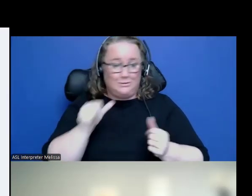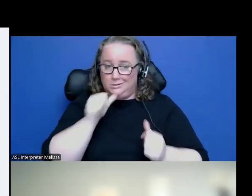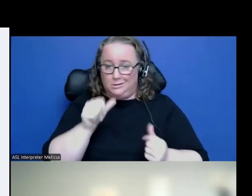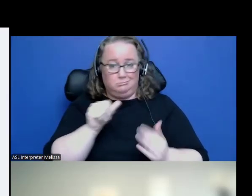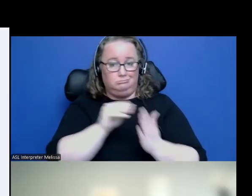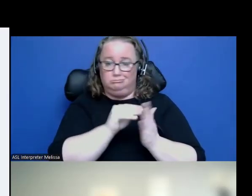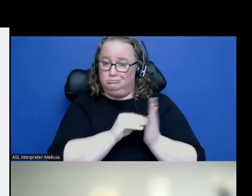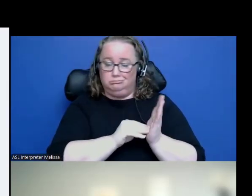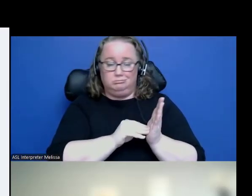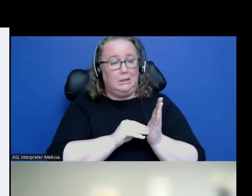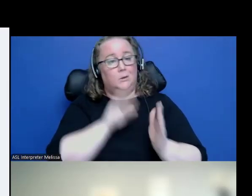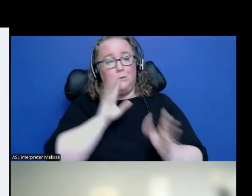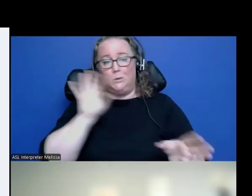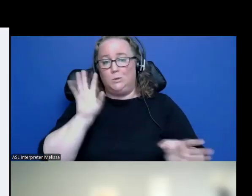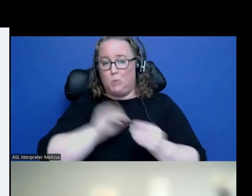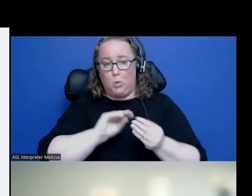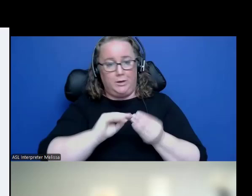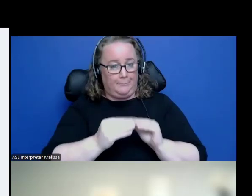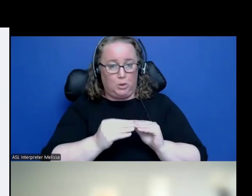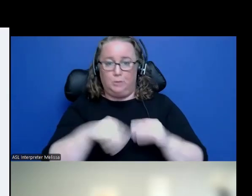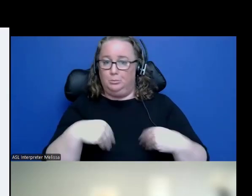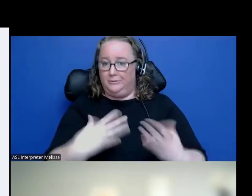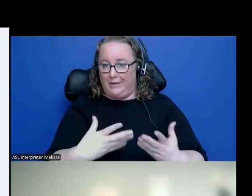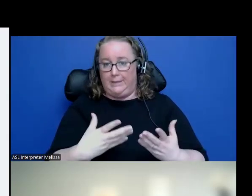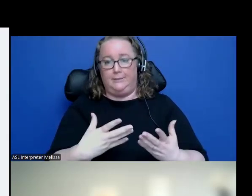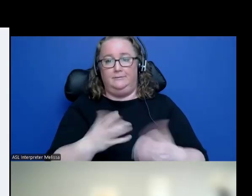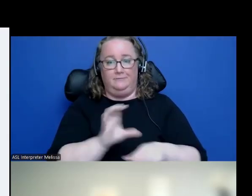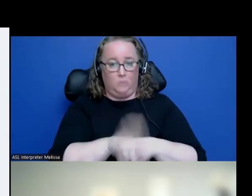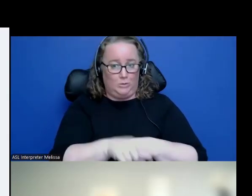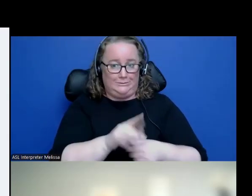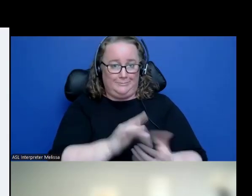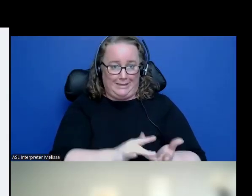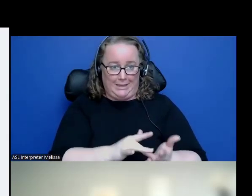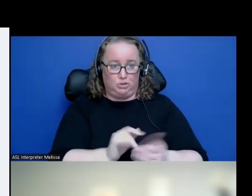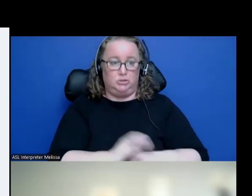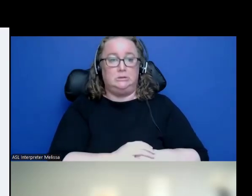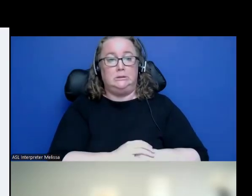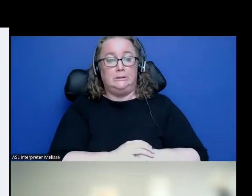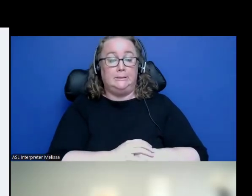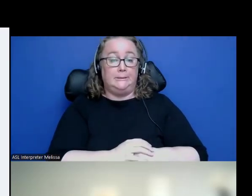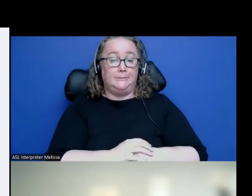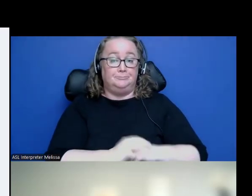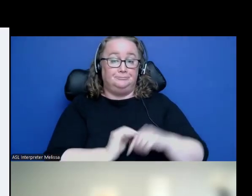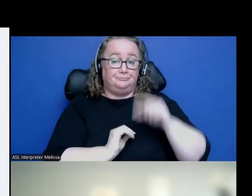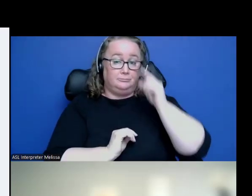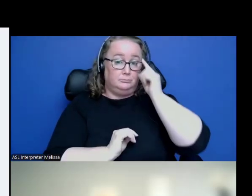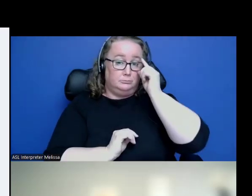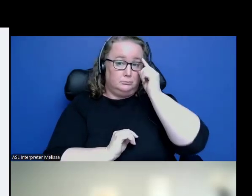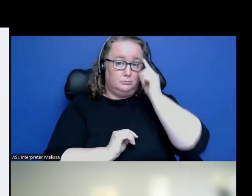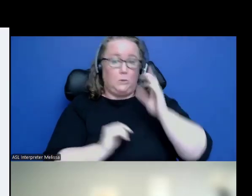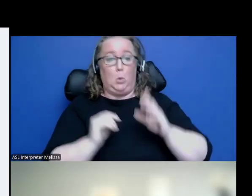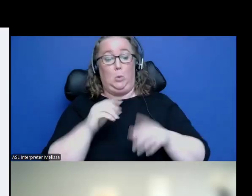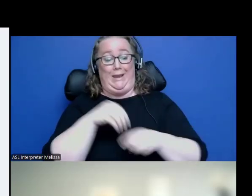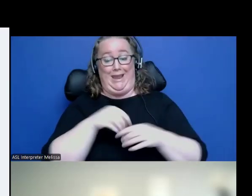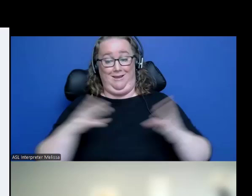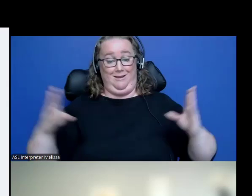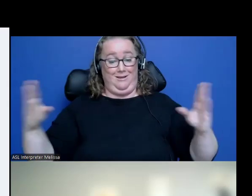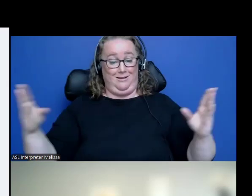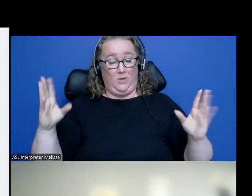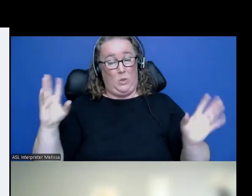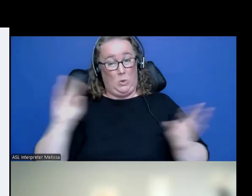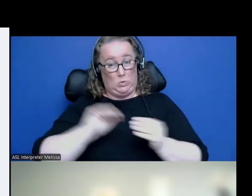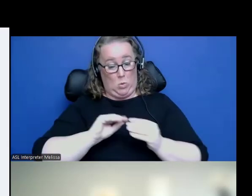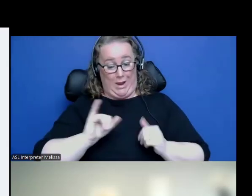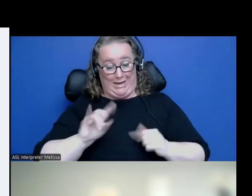of forced medication administrations in the name or within these IDOs on those